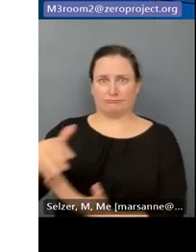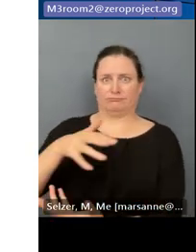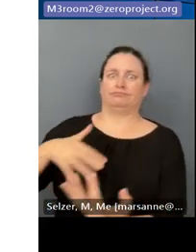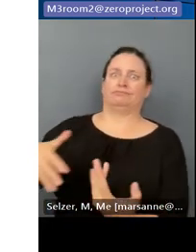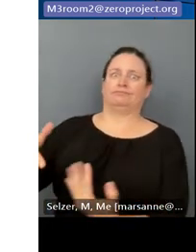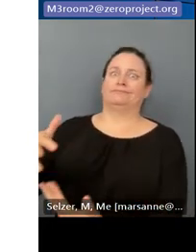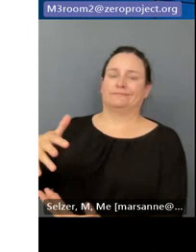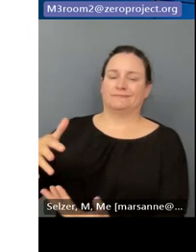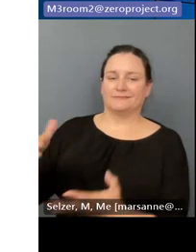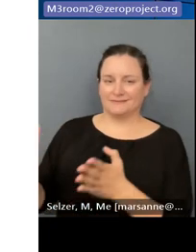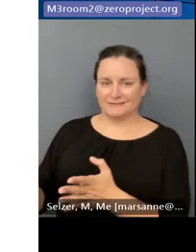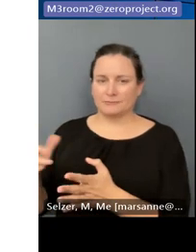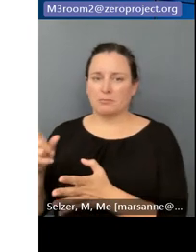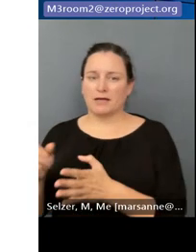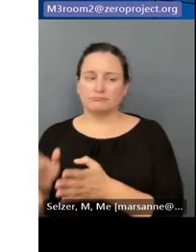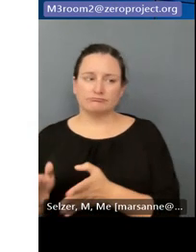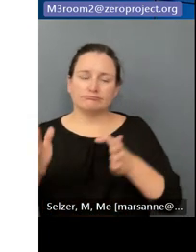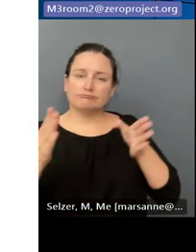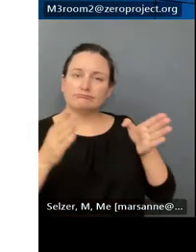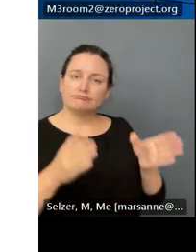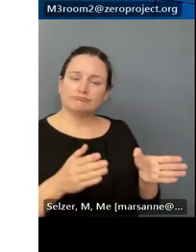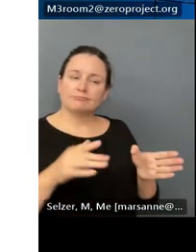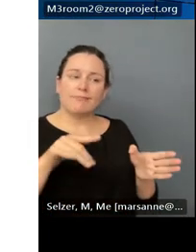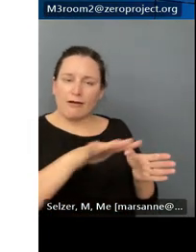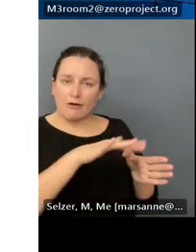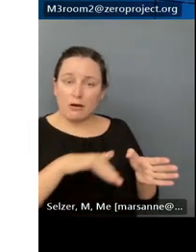Brazil and the Latin America, maybe.